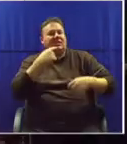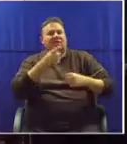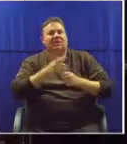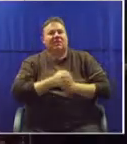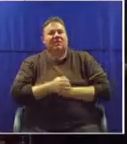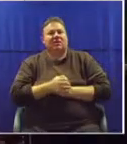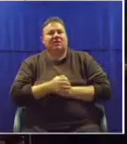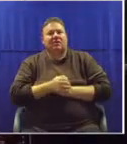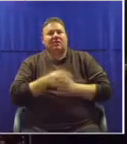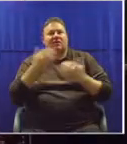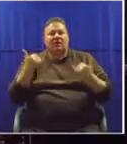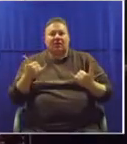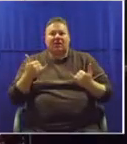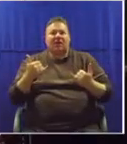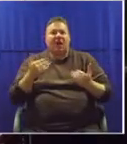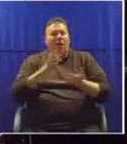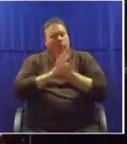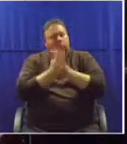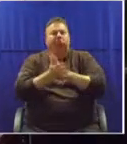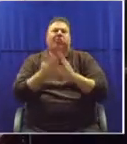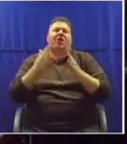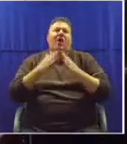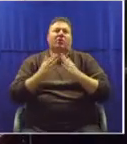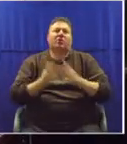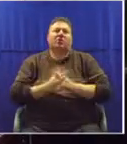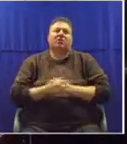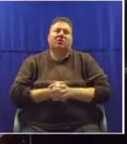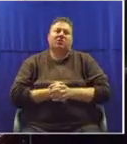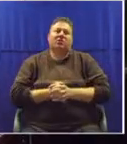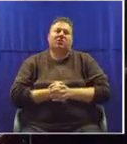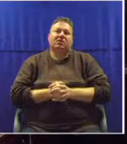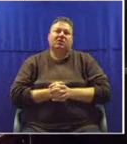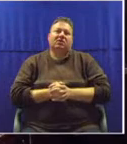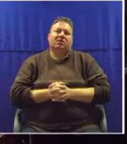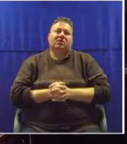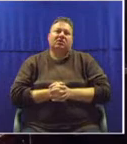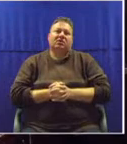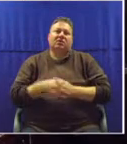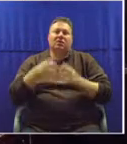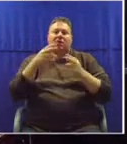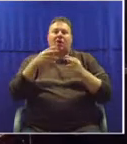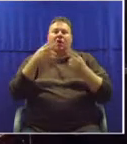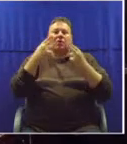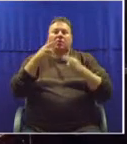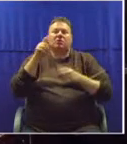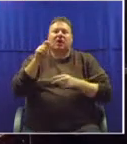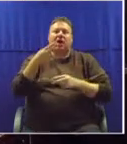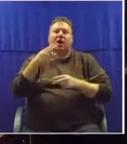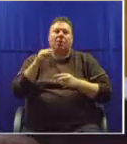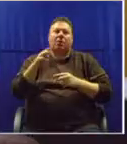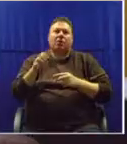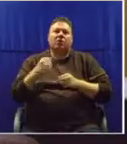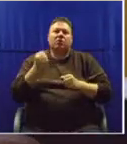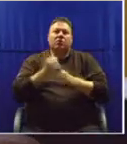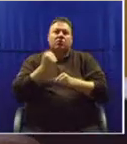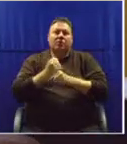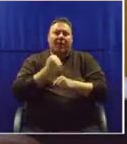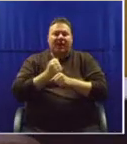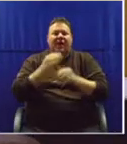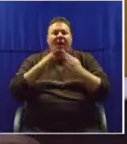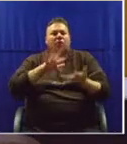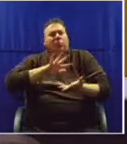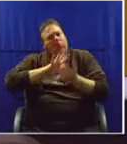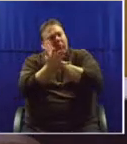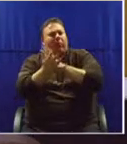are causing disorder in the house. Why are you limiting us from that? Honorable Tambo, you are causing disorder in the